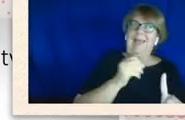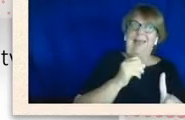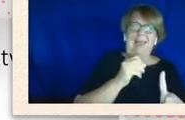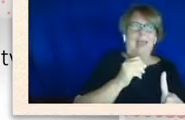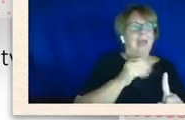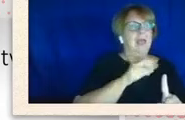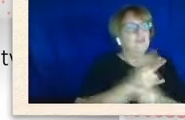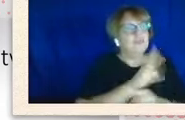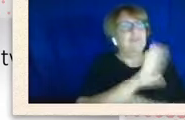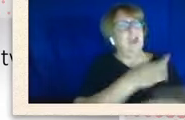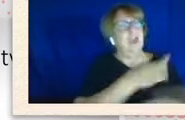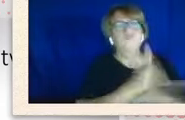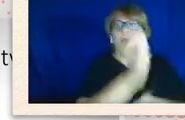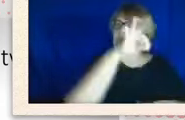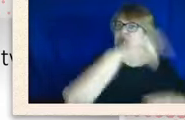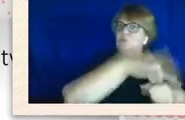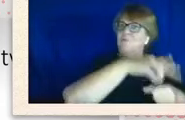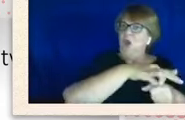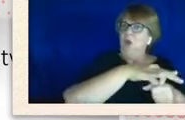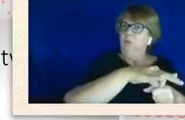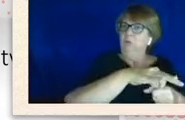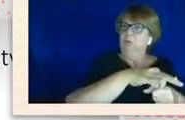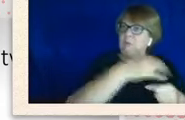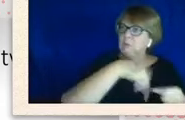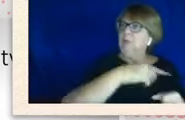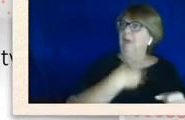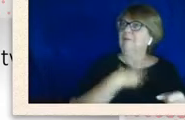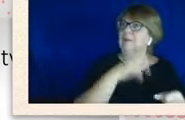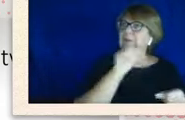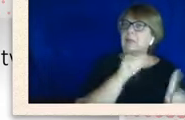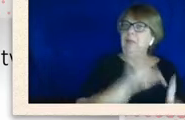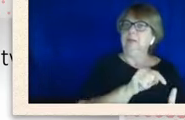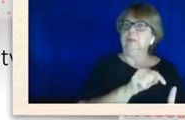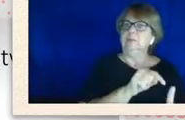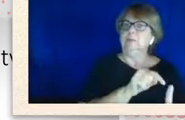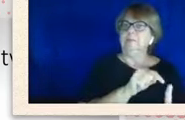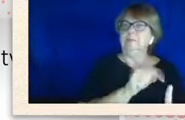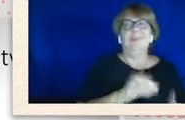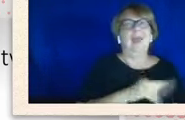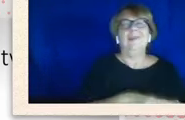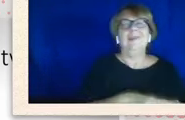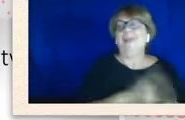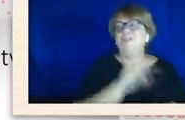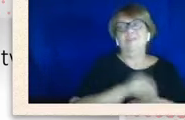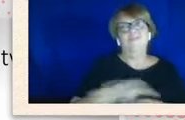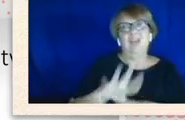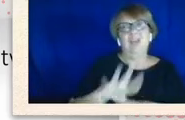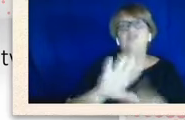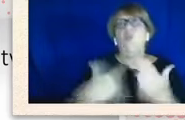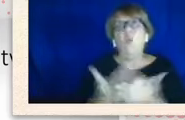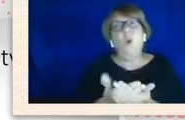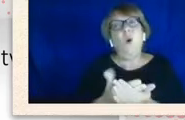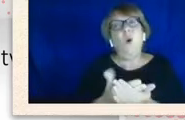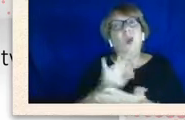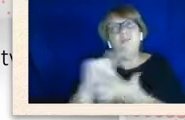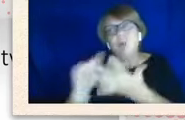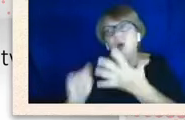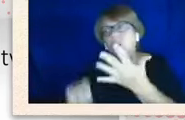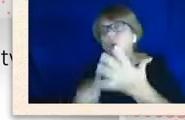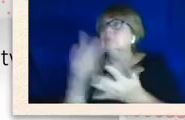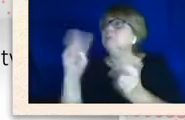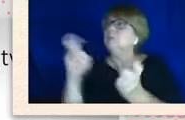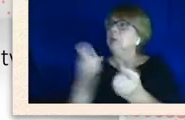a person with a disability that naturally affects all of these other sort of supports and